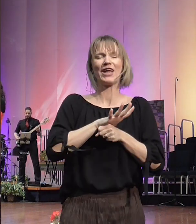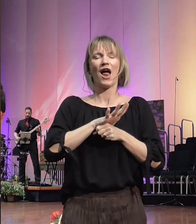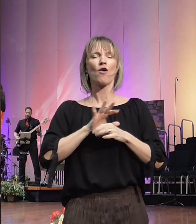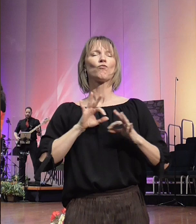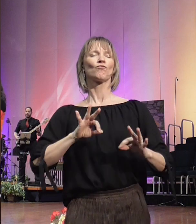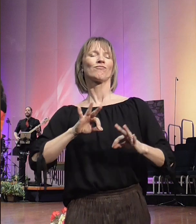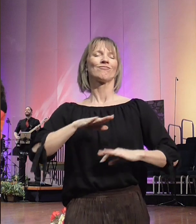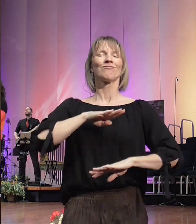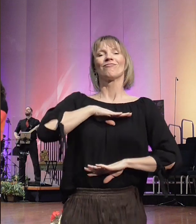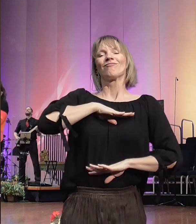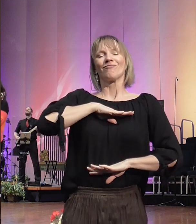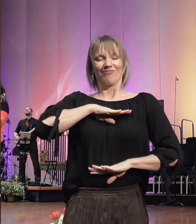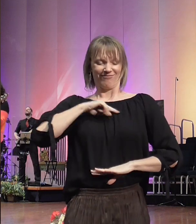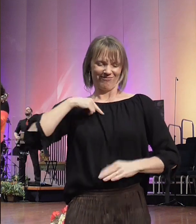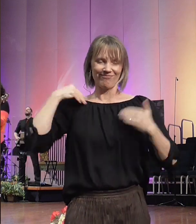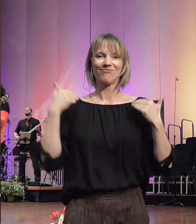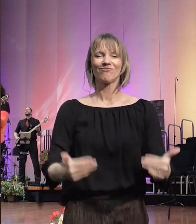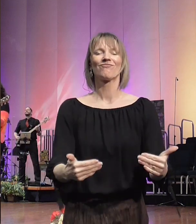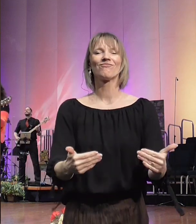Here I go.